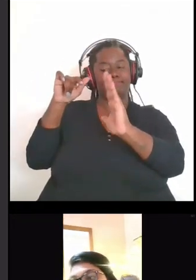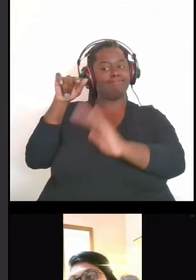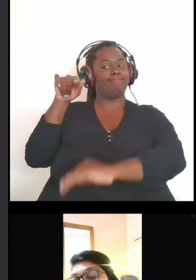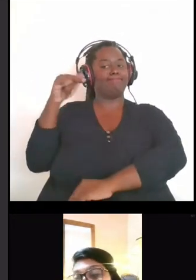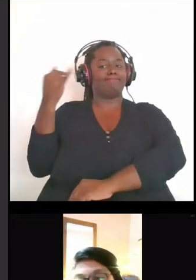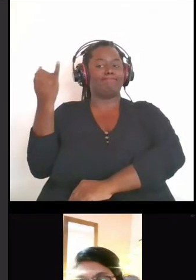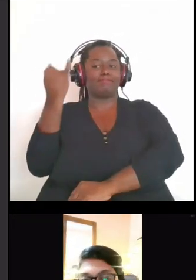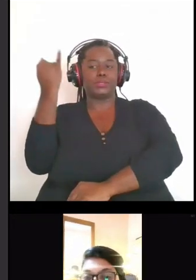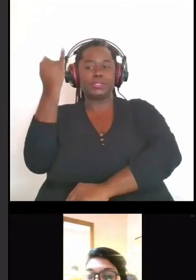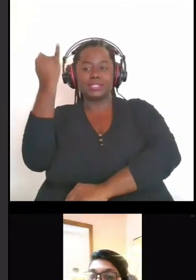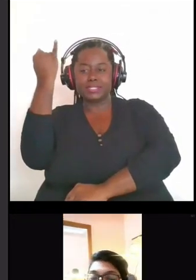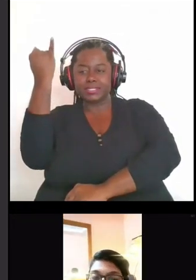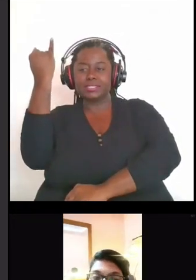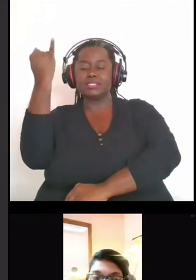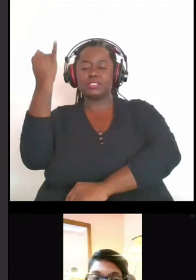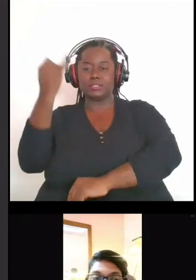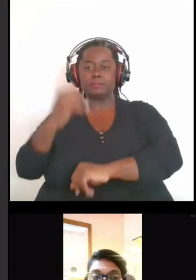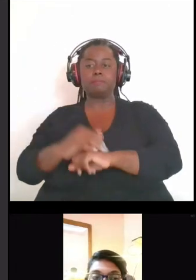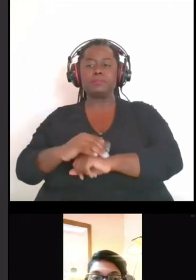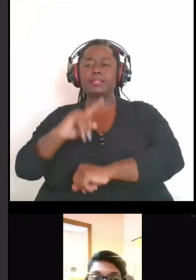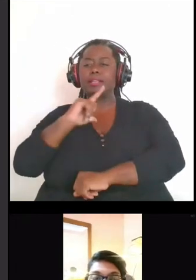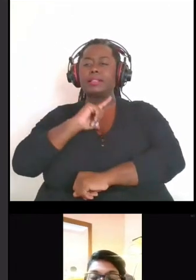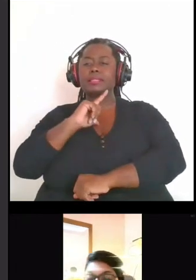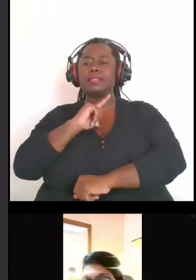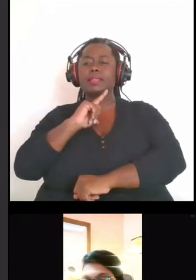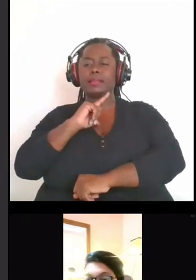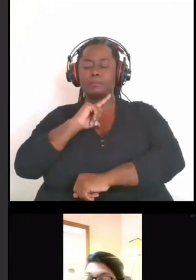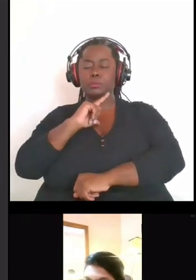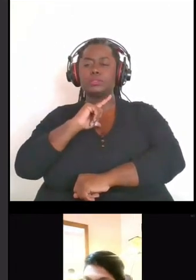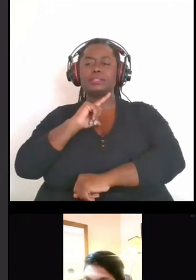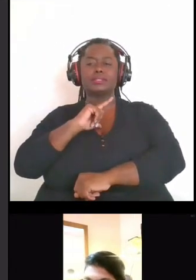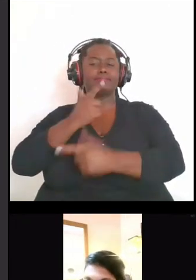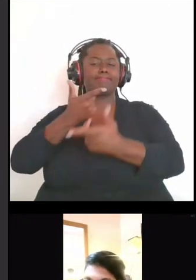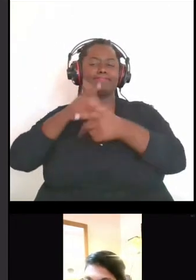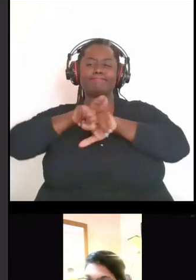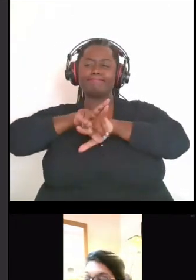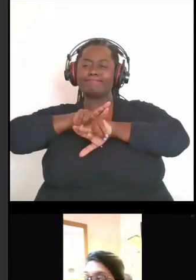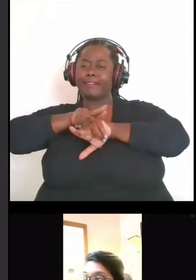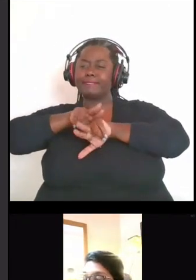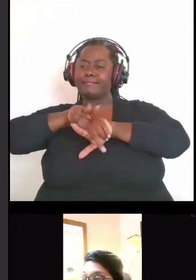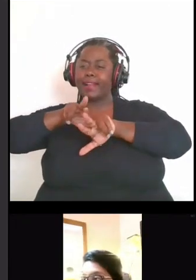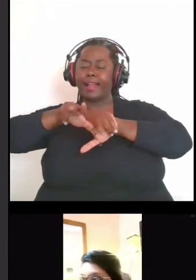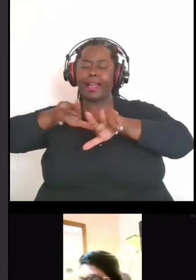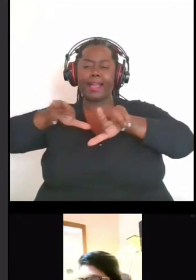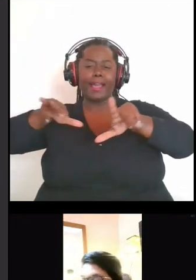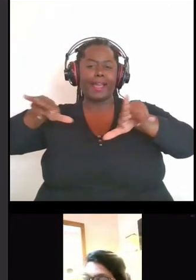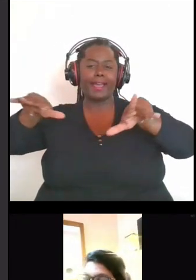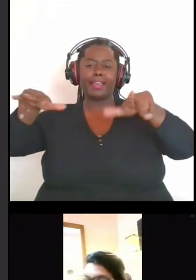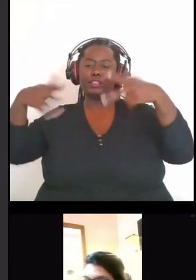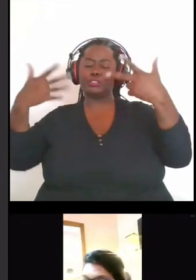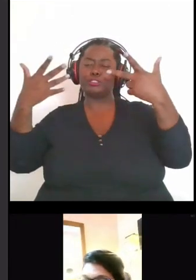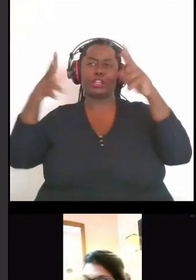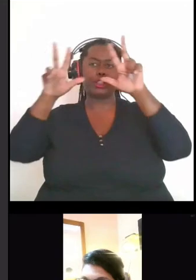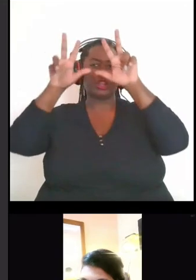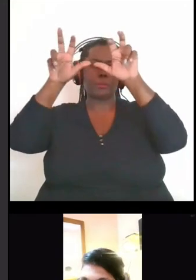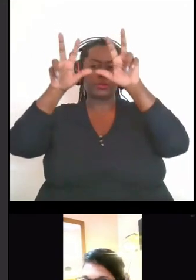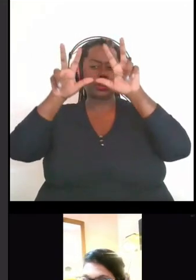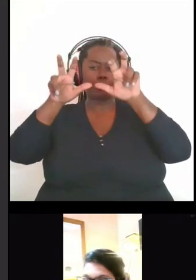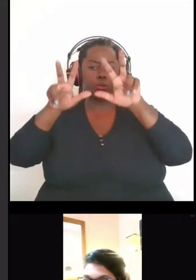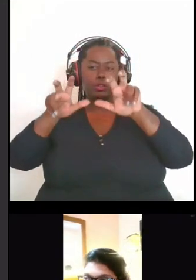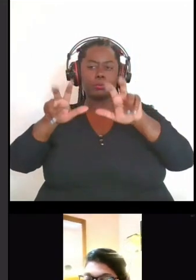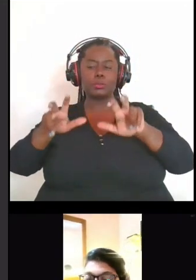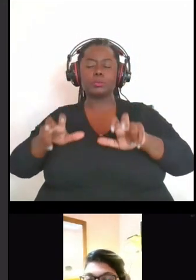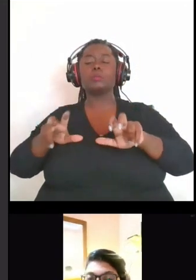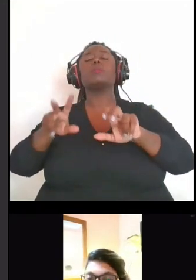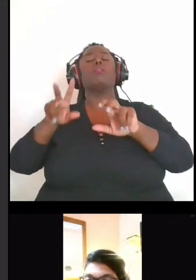transgender people's reactions to people who are teasing them in a public space and these reactions were